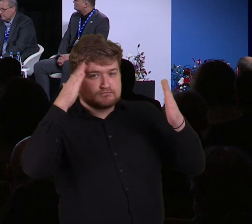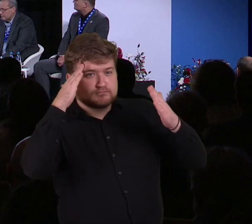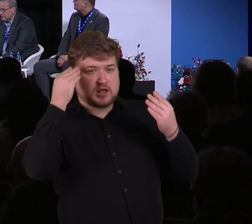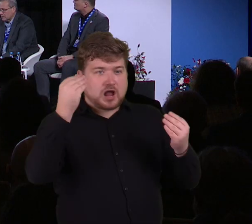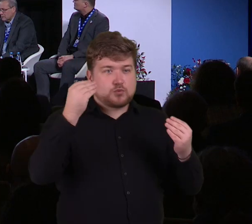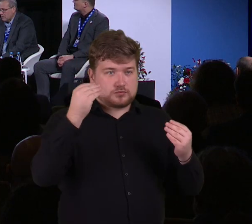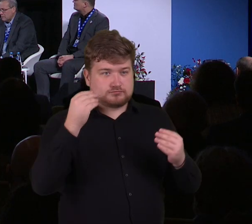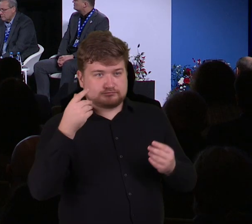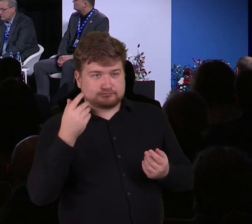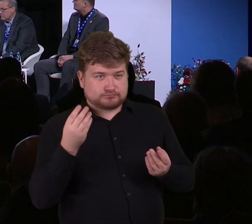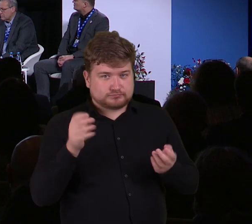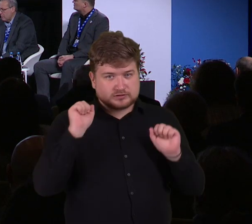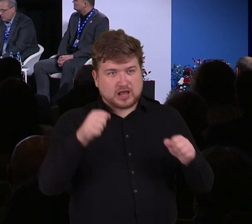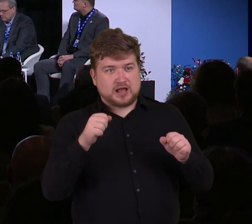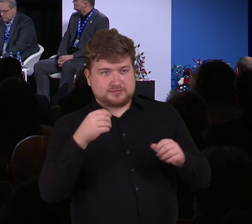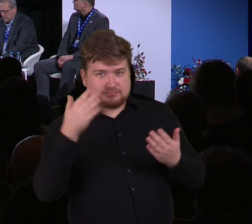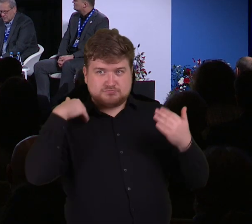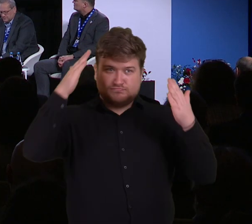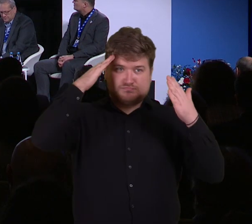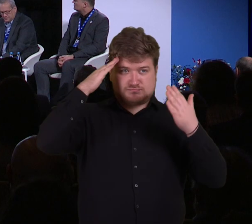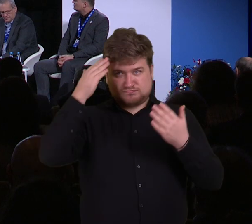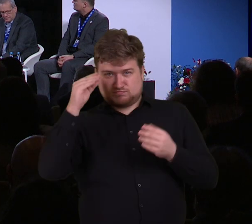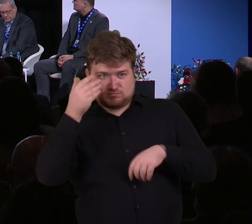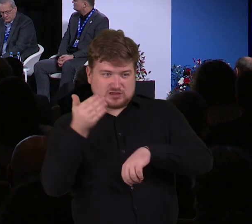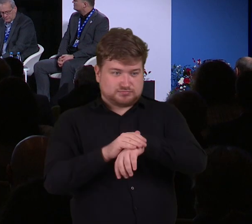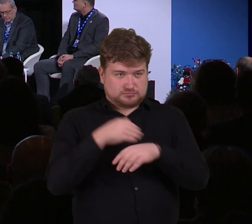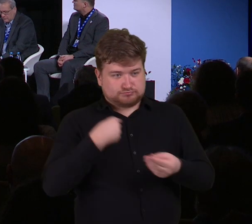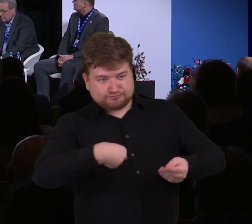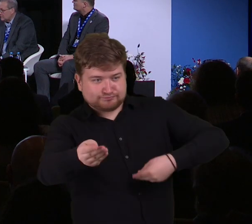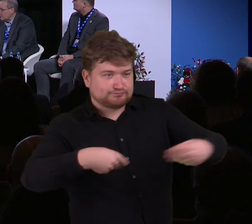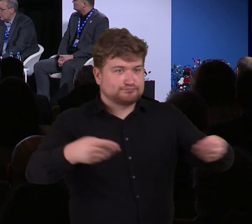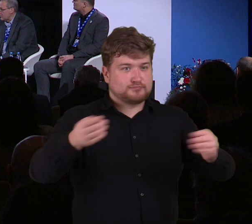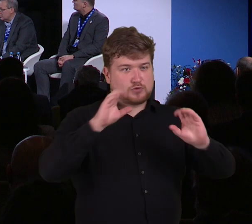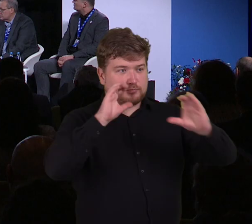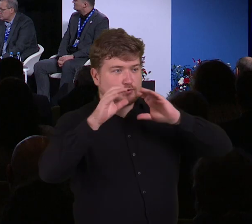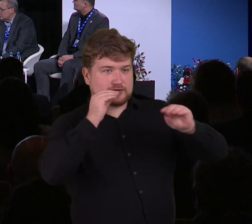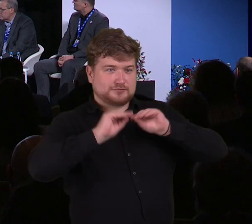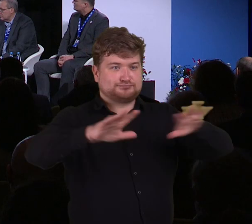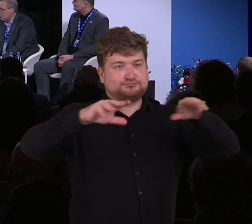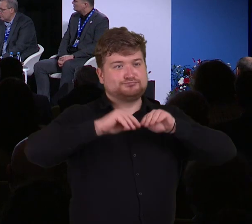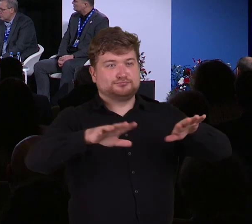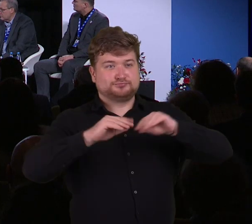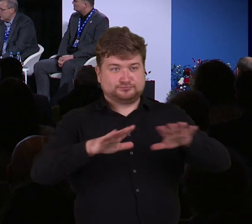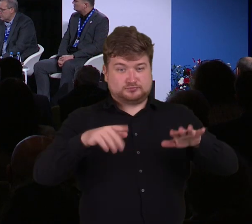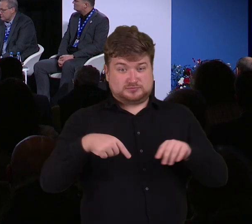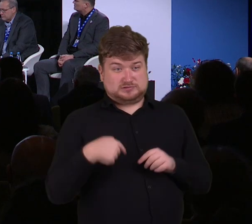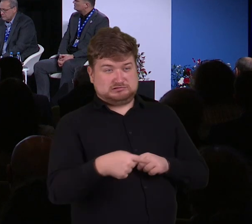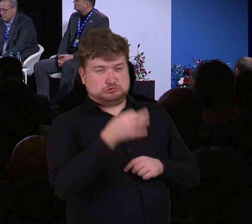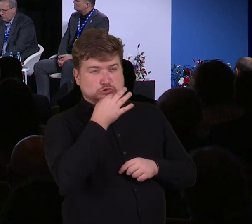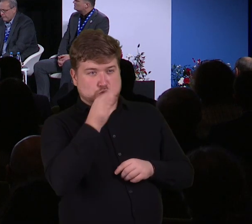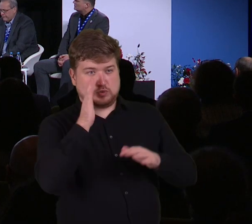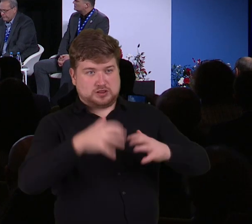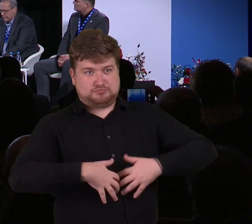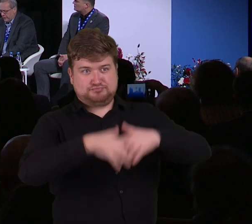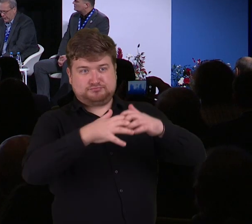soon. Mm-hmm. And what I wanted to mention, it's not only about functional urban areas, it's about regions as well, so